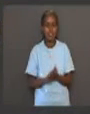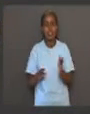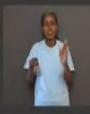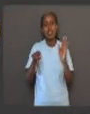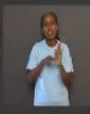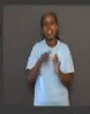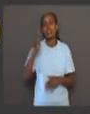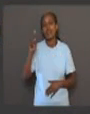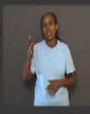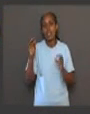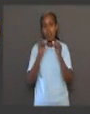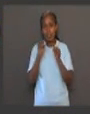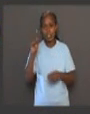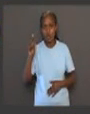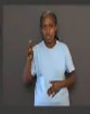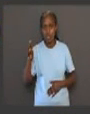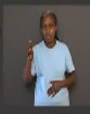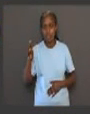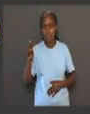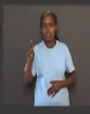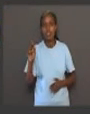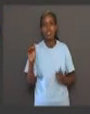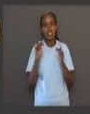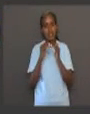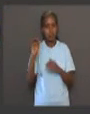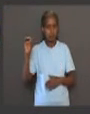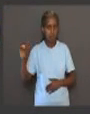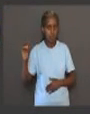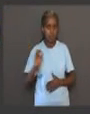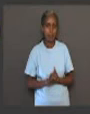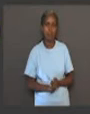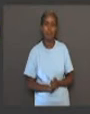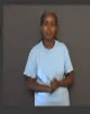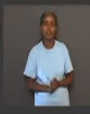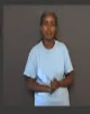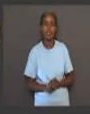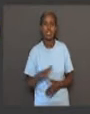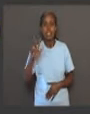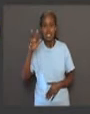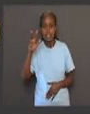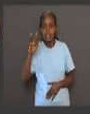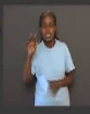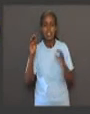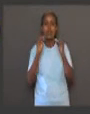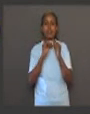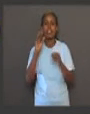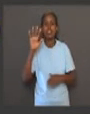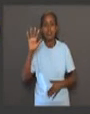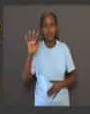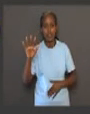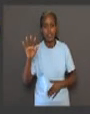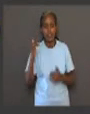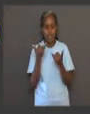Negative 1 plus 1 is 0. 3 plus